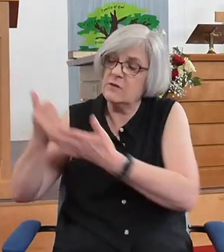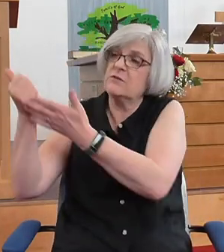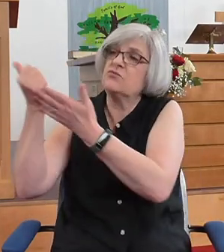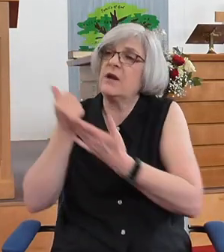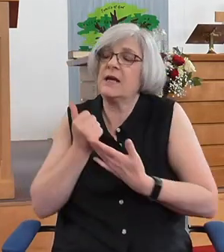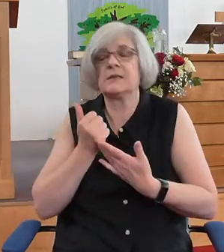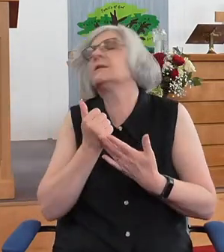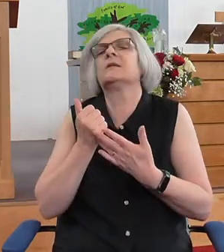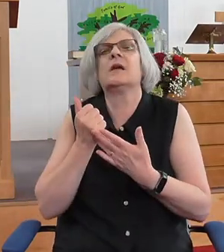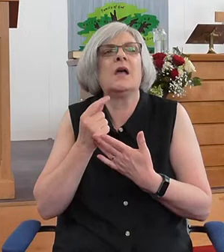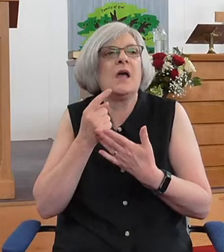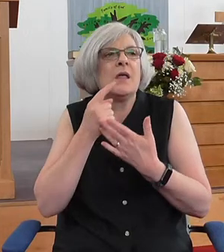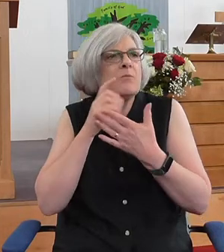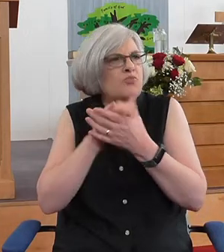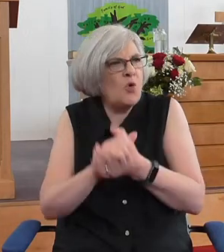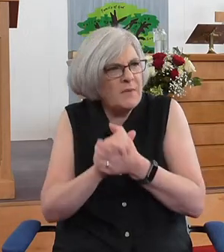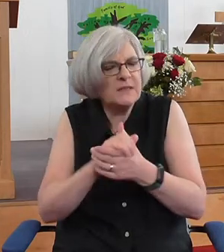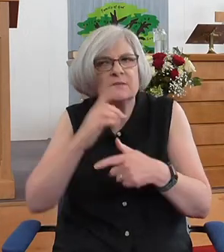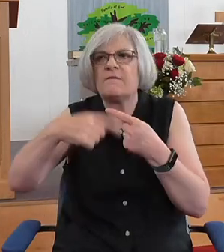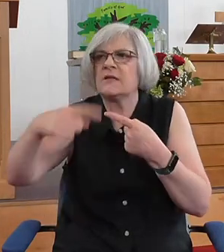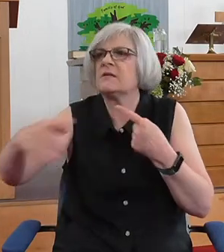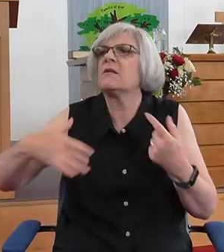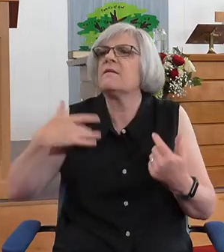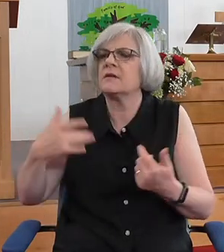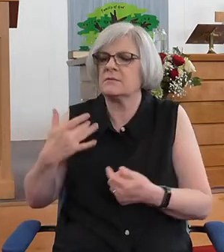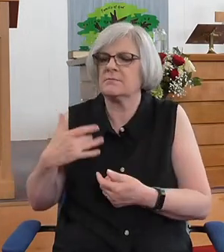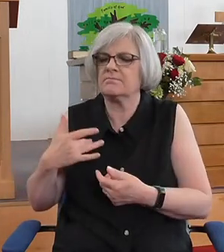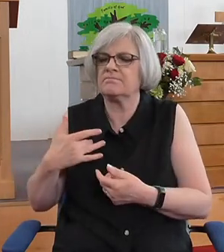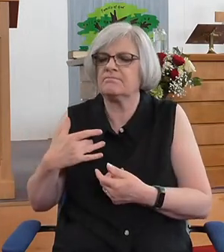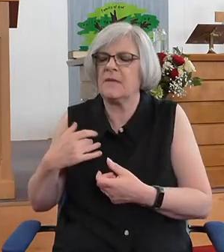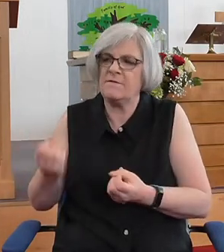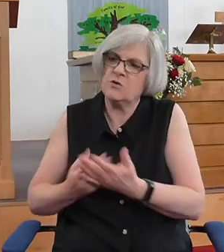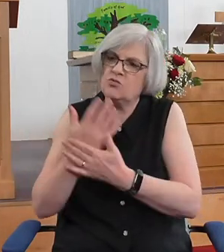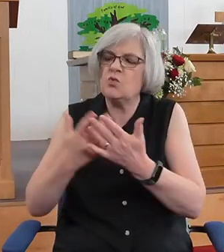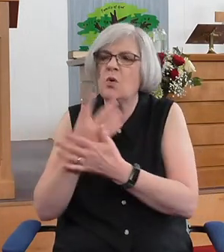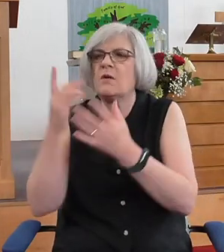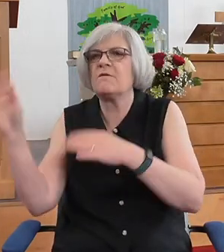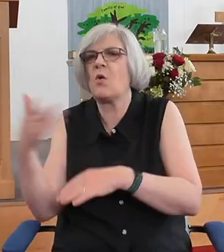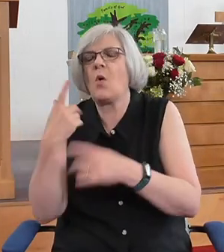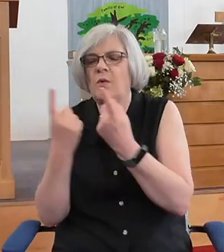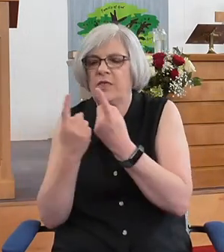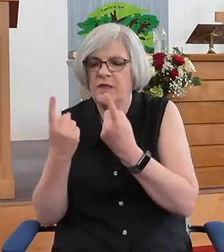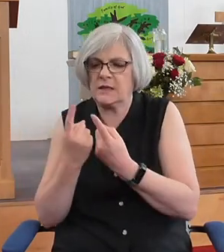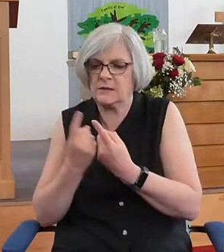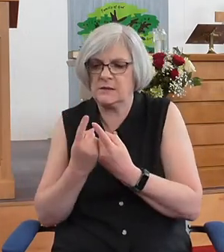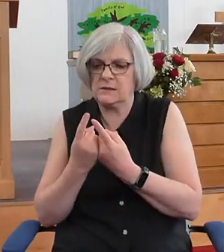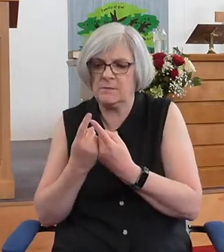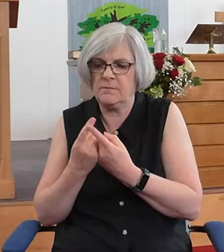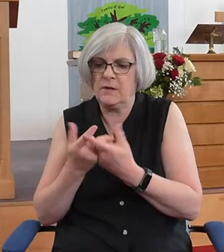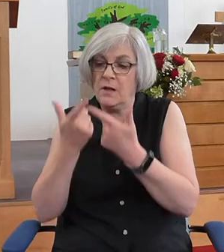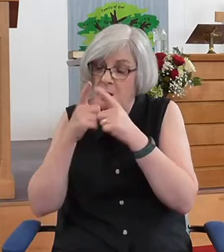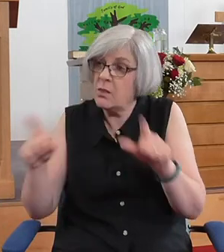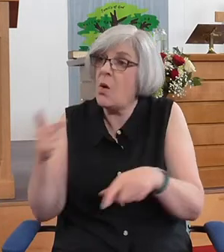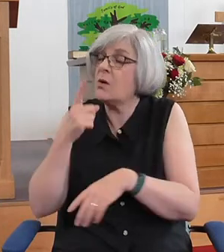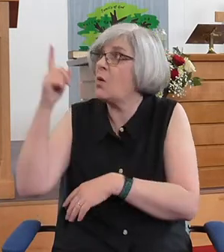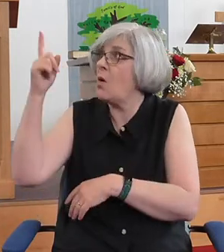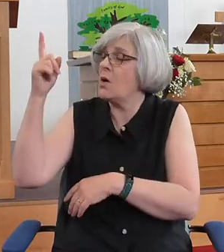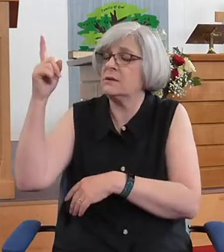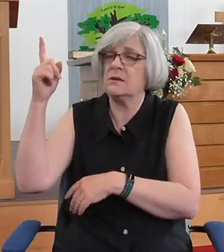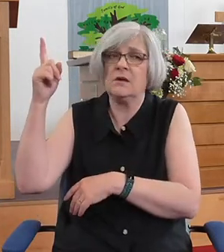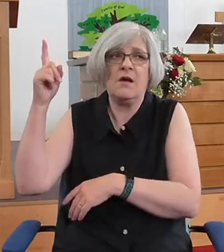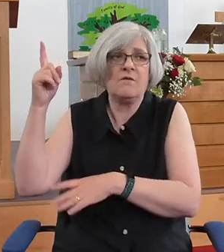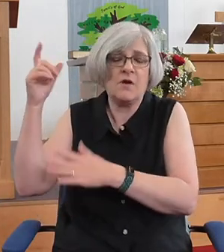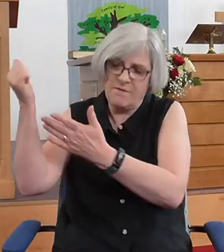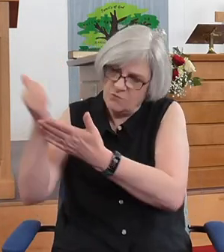the promise of eternal life, and the renewal of all things. Lord God, for all your